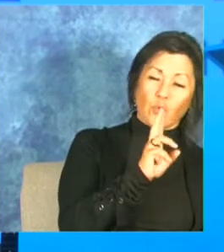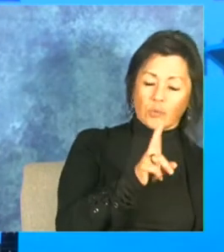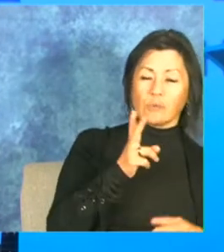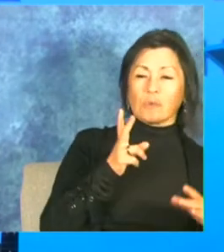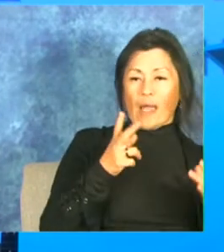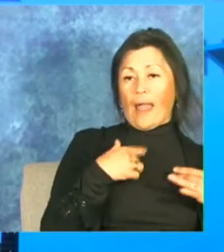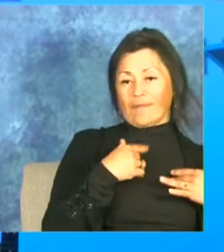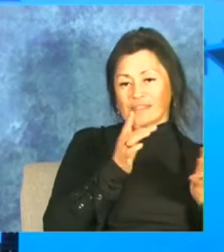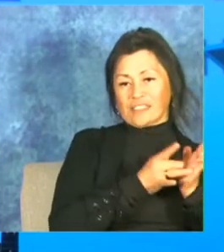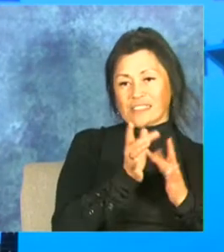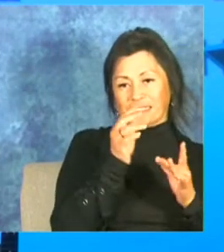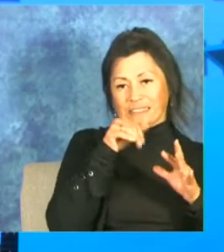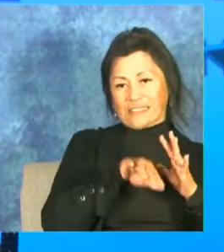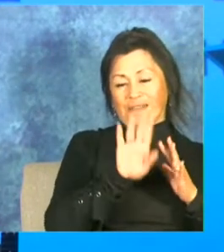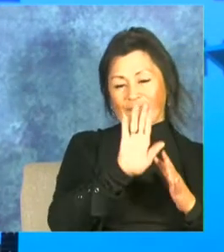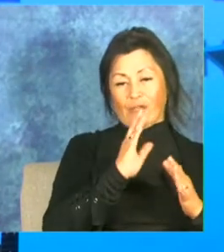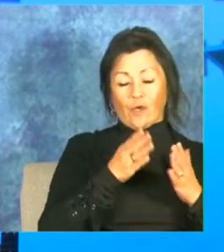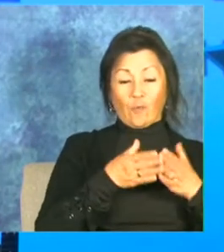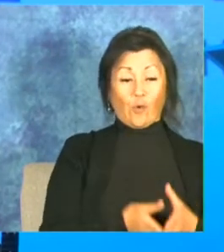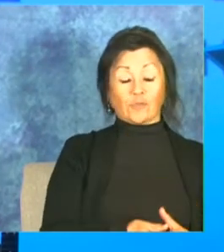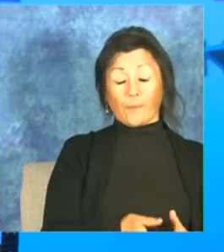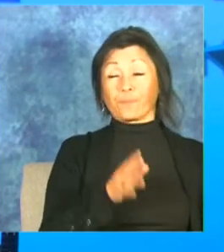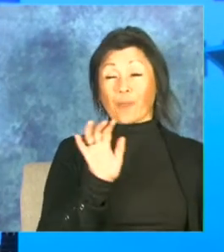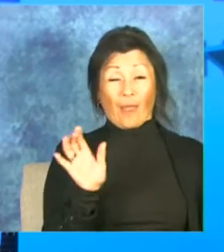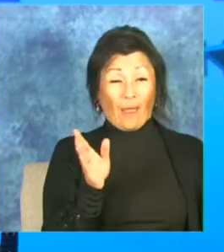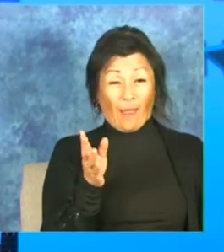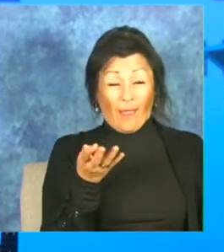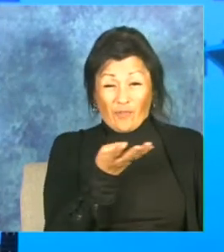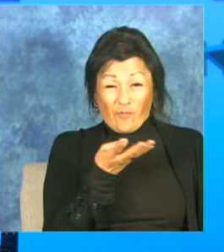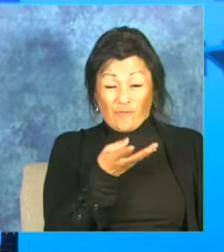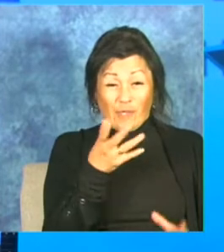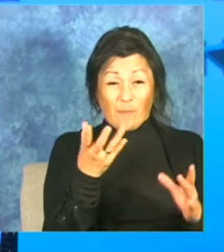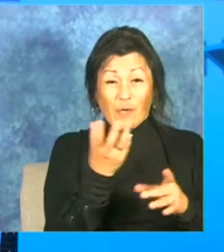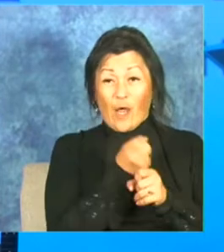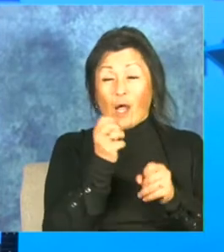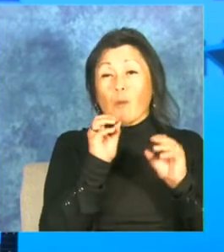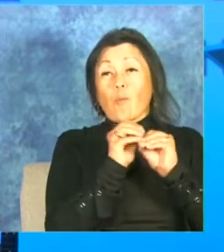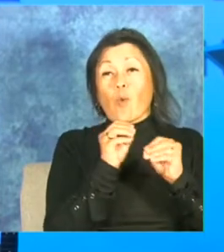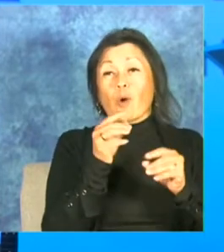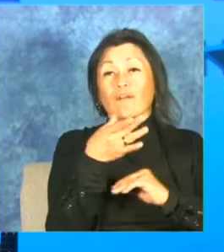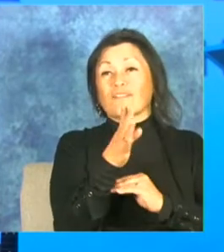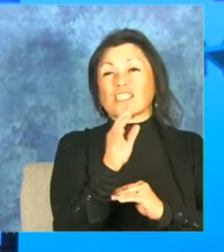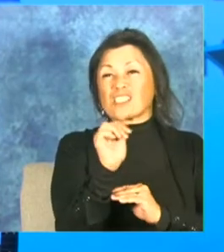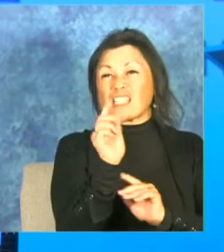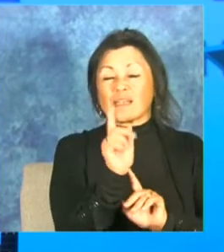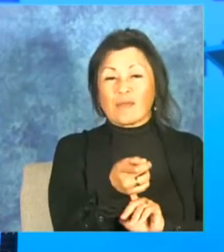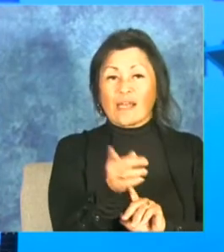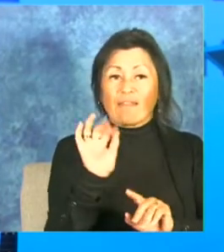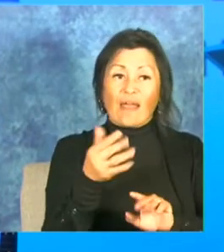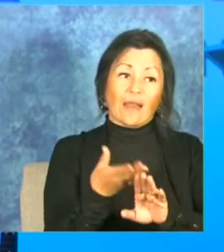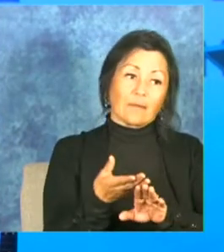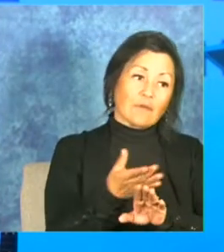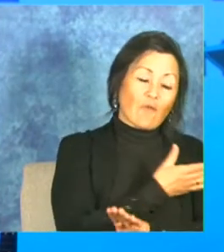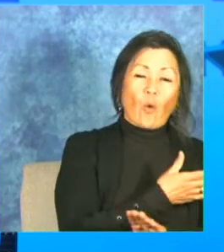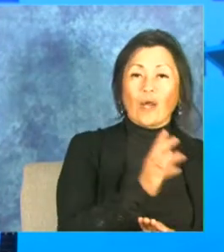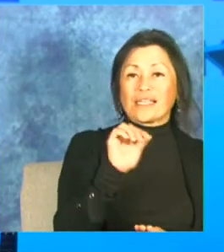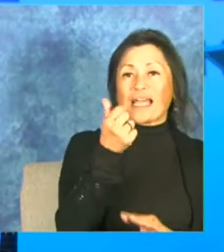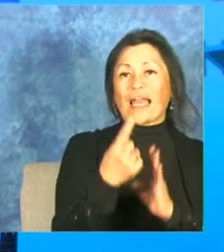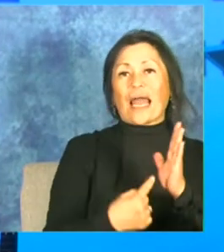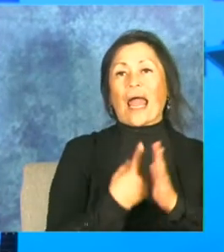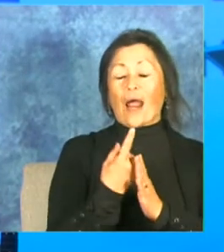Now, here's the point. They caught more fish in 10 minutes than they did previously in 10